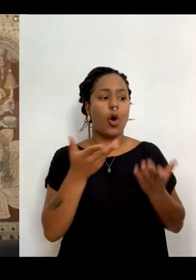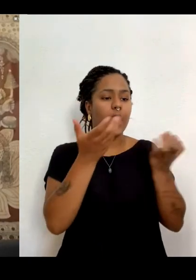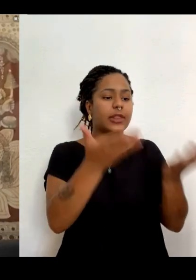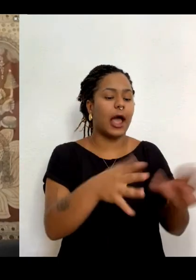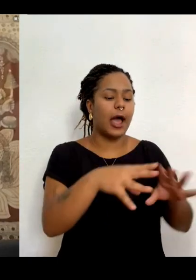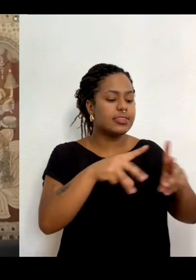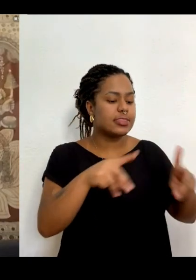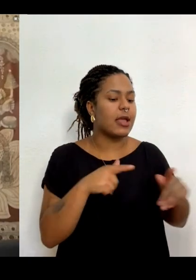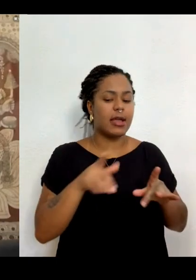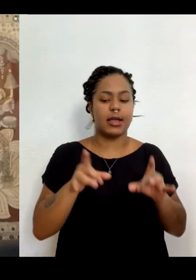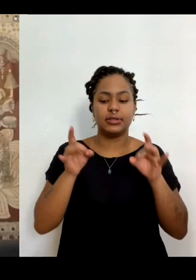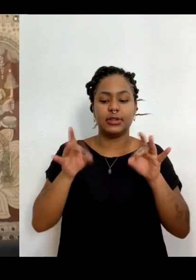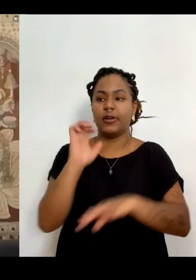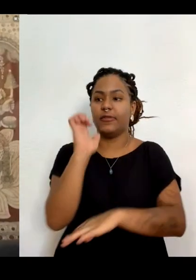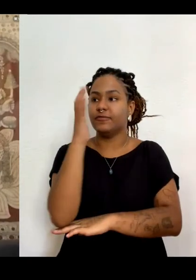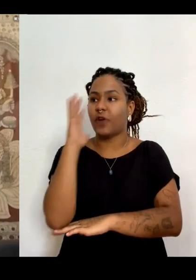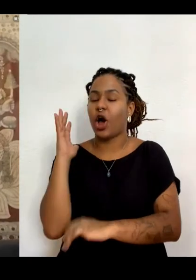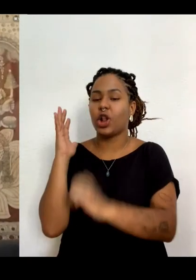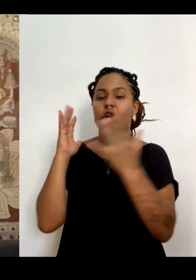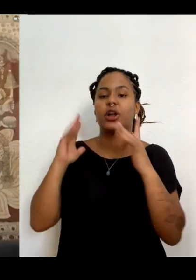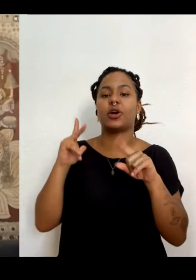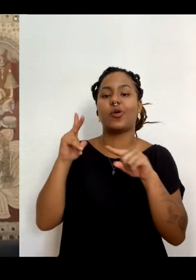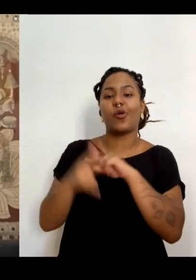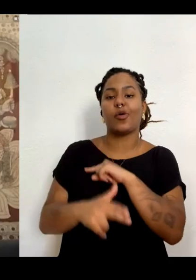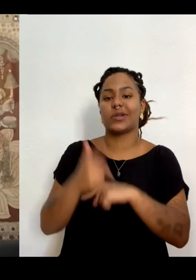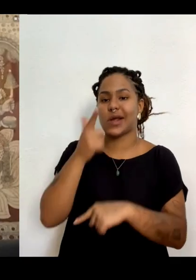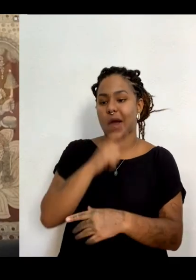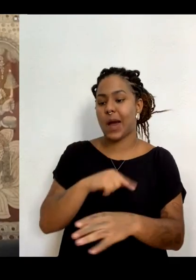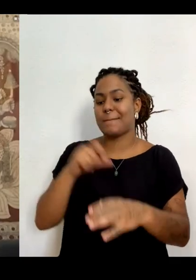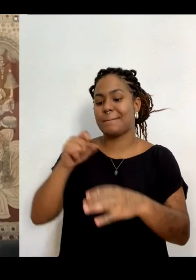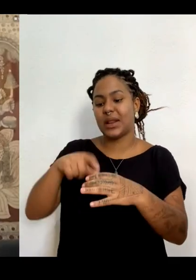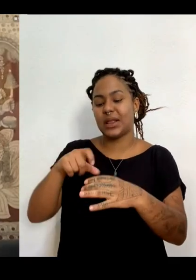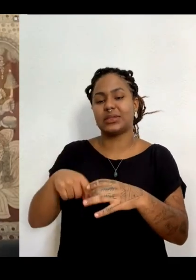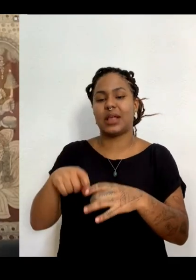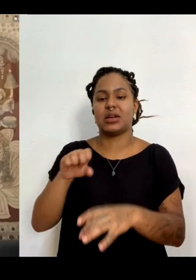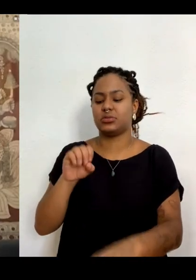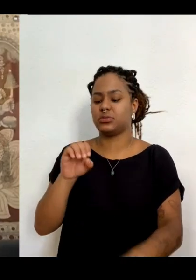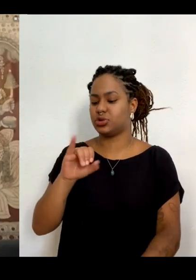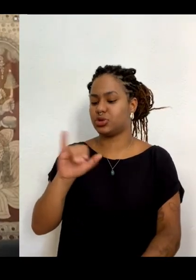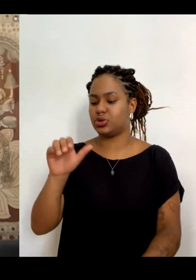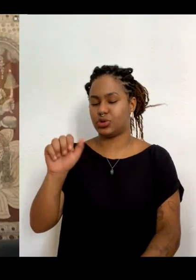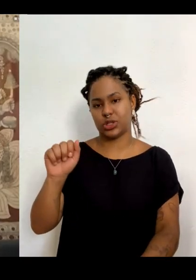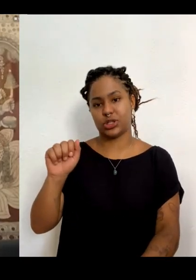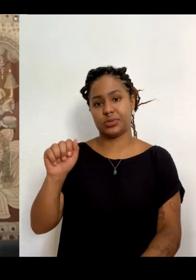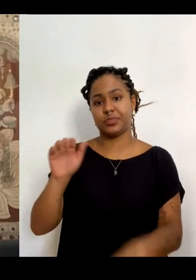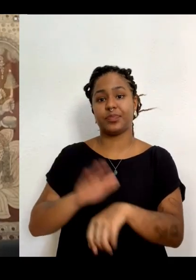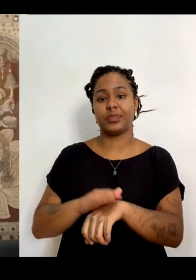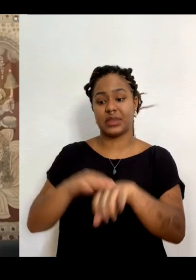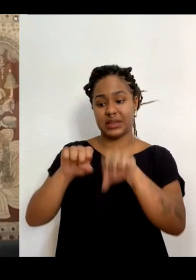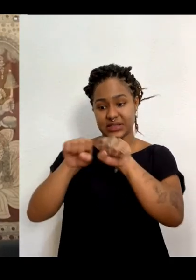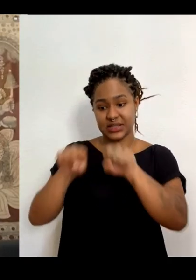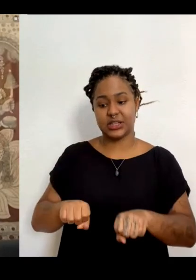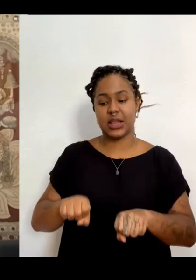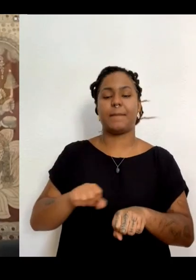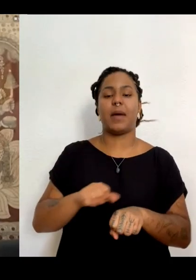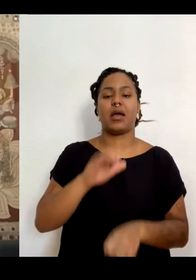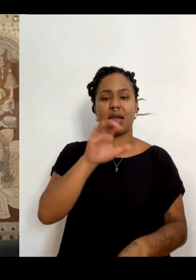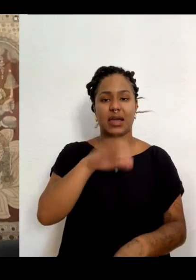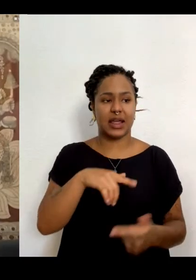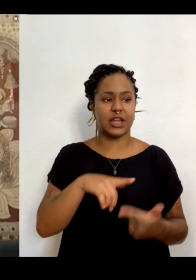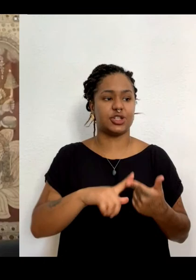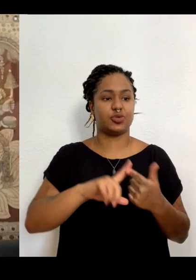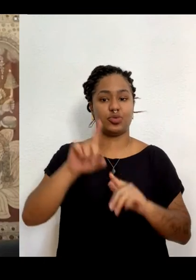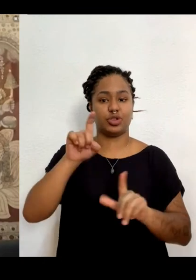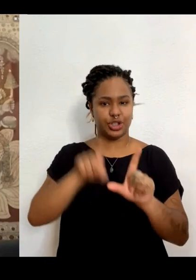um the credit system and the debt system is the way they will get in the other day I was reading you know Sri Lanka with this huge